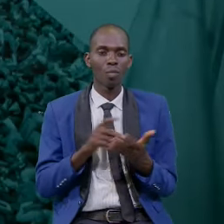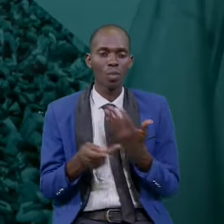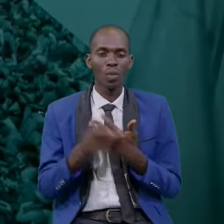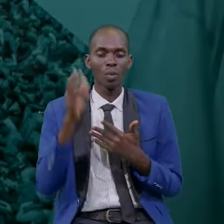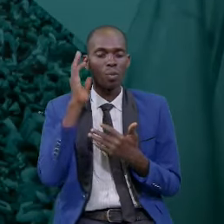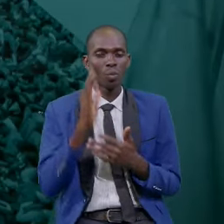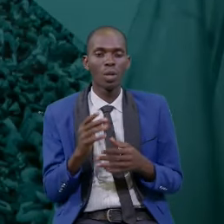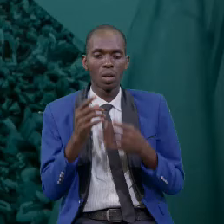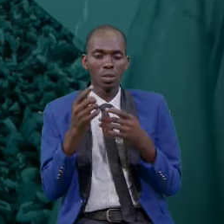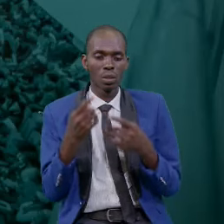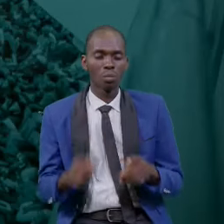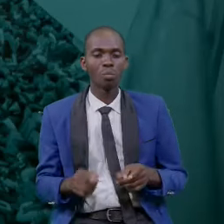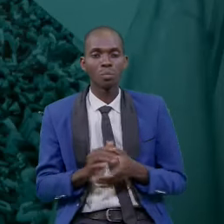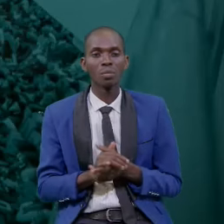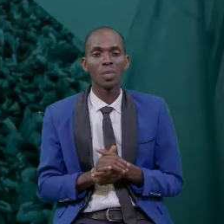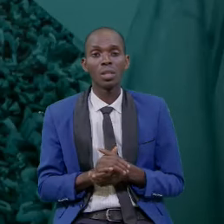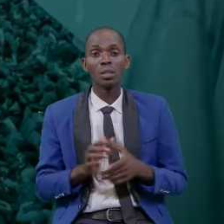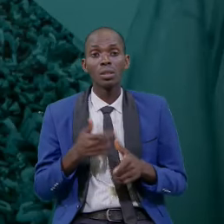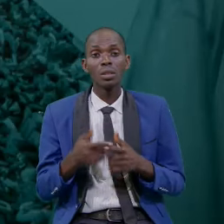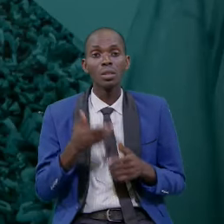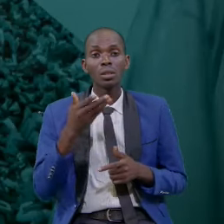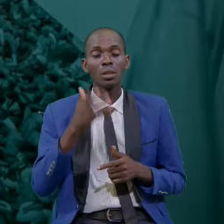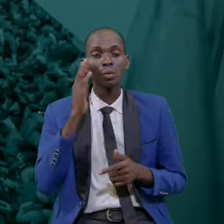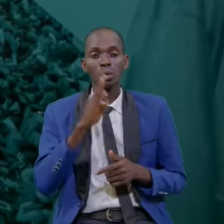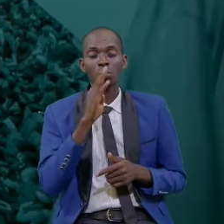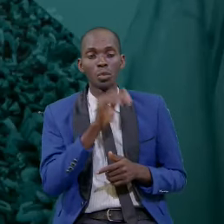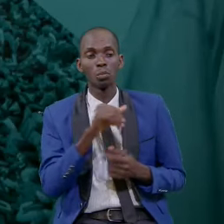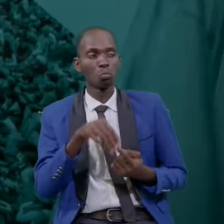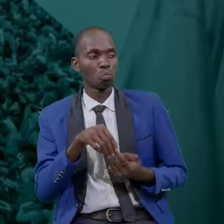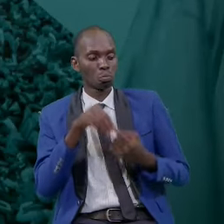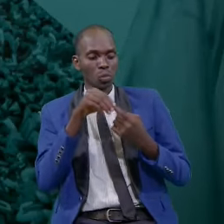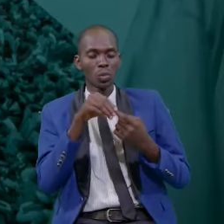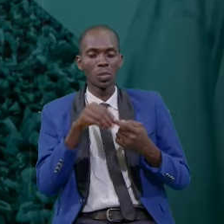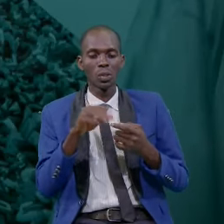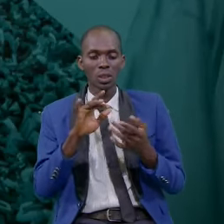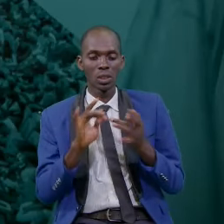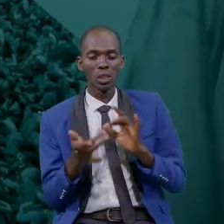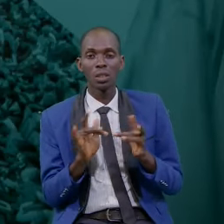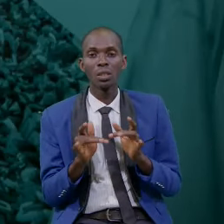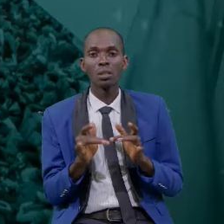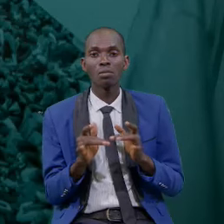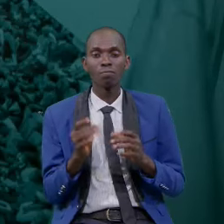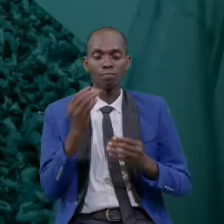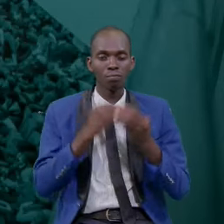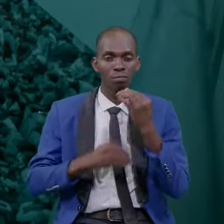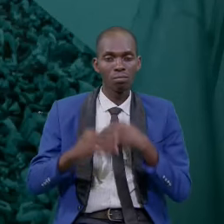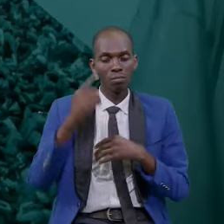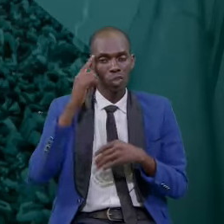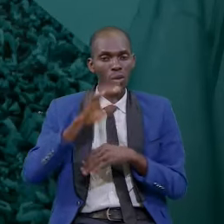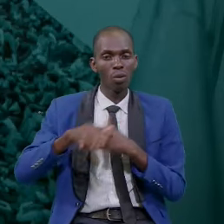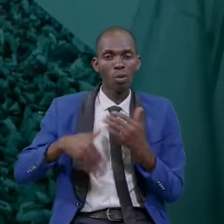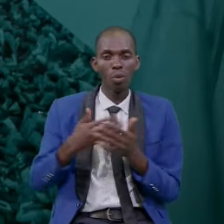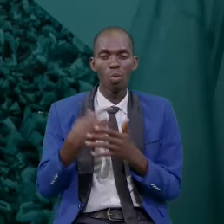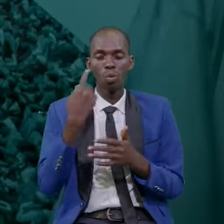And then there will be a special online banquet for all those watching online